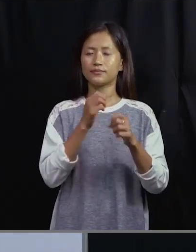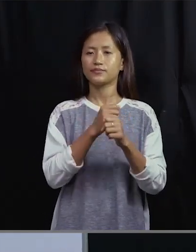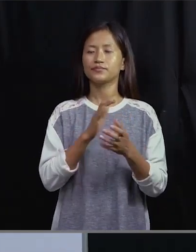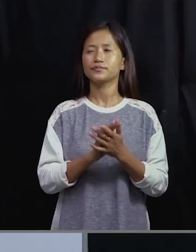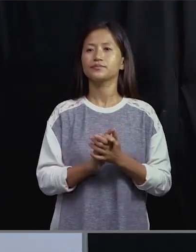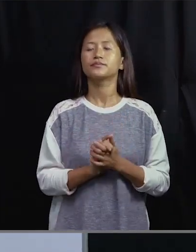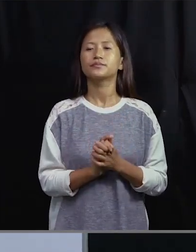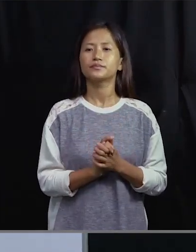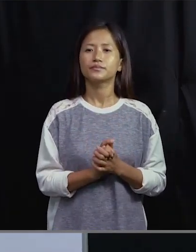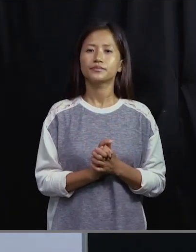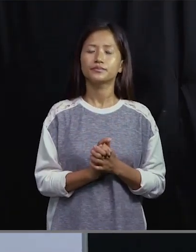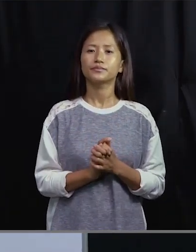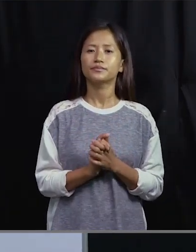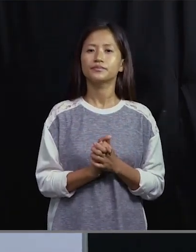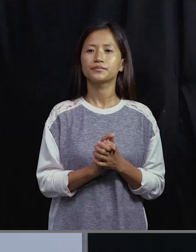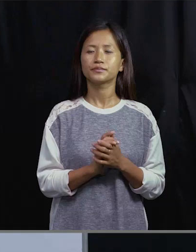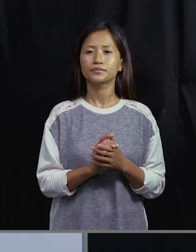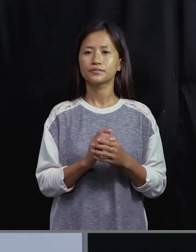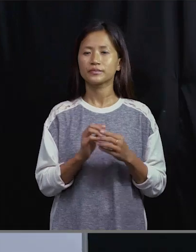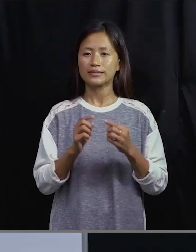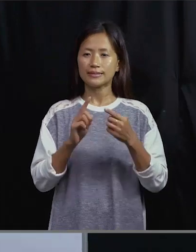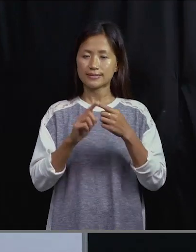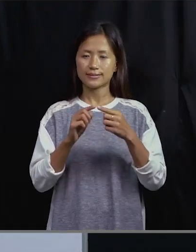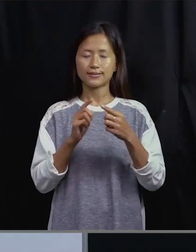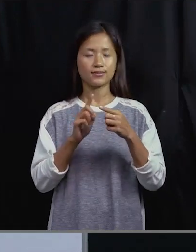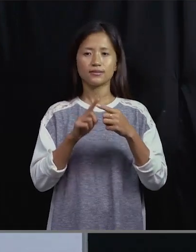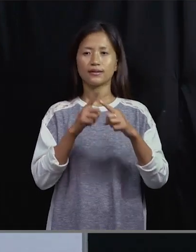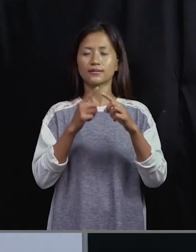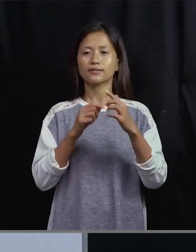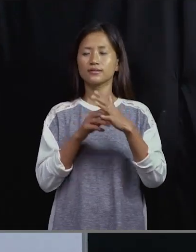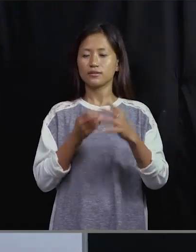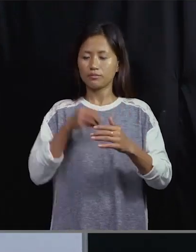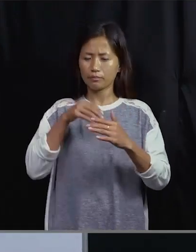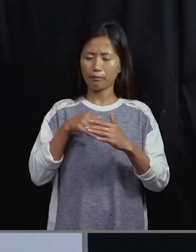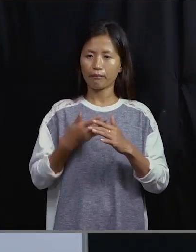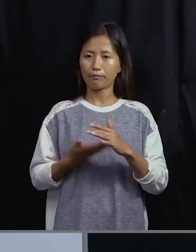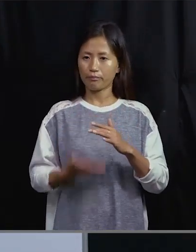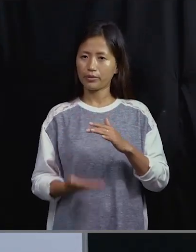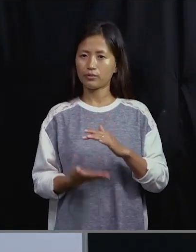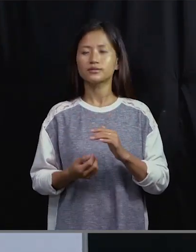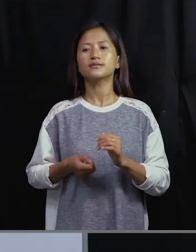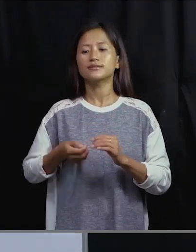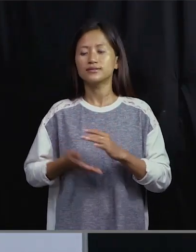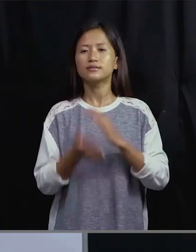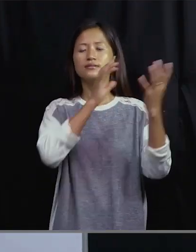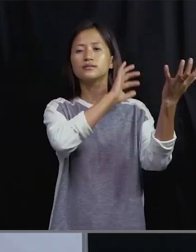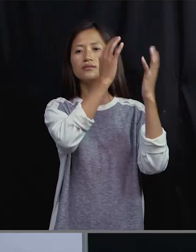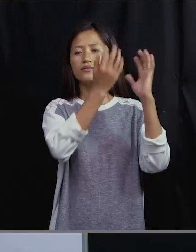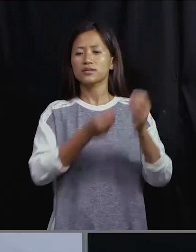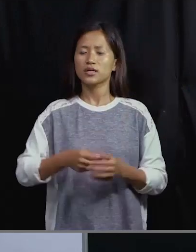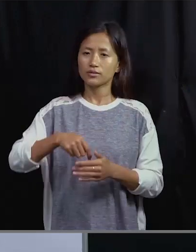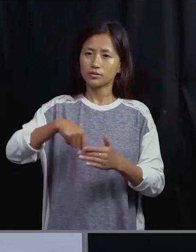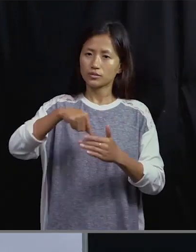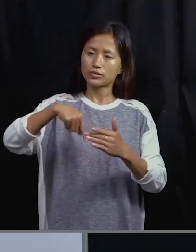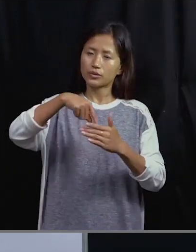example of extractive industry. Mining means extract buried material below the earth's surface. That means miners, they drill the